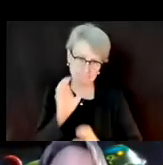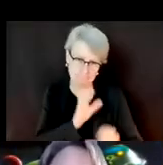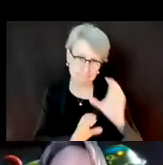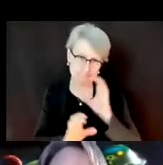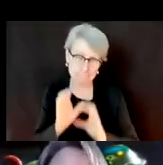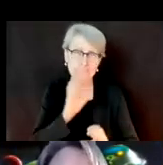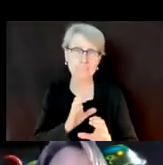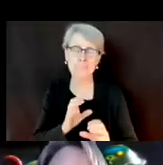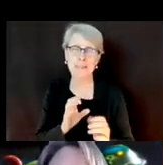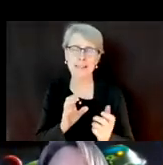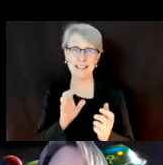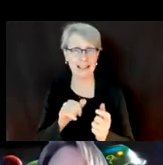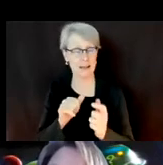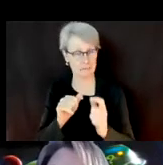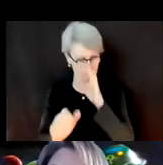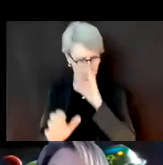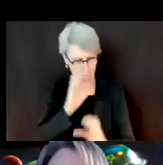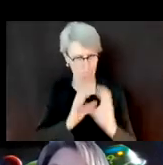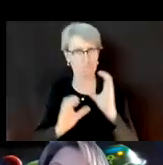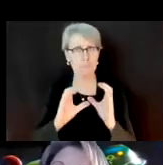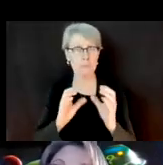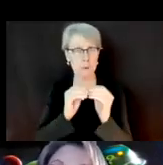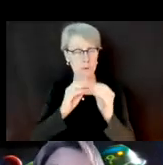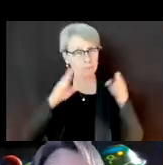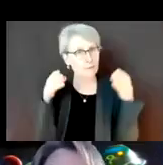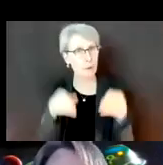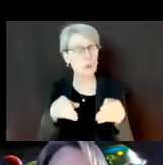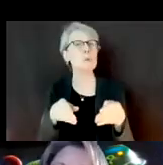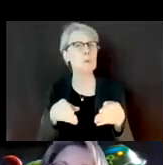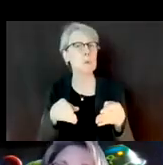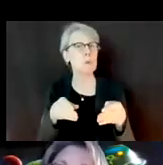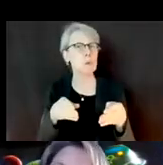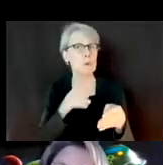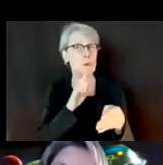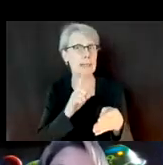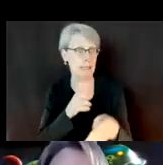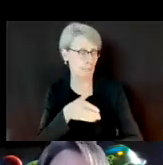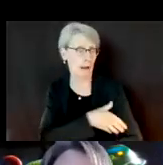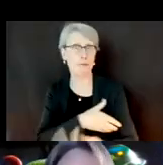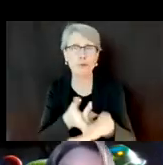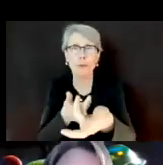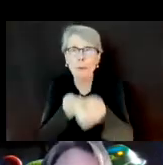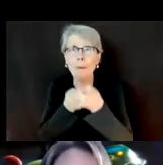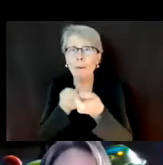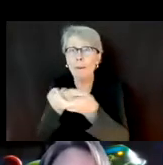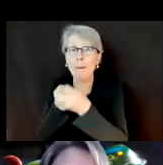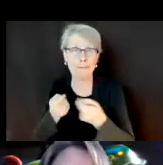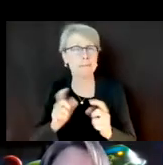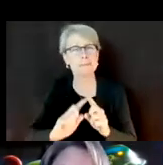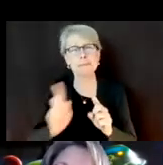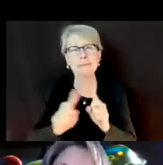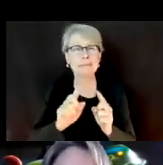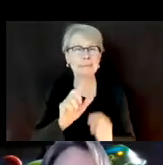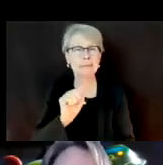find this moment of active looking, of active seeking, incredibly powerful. And there are all kinds of tools like that out